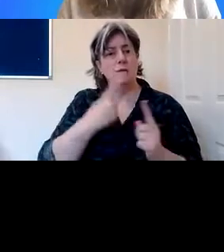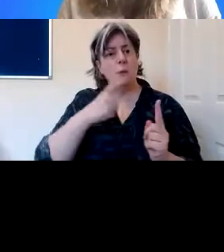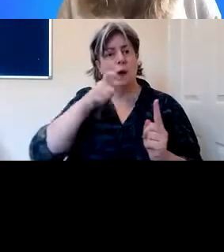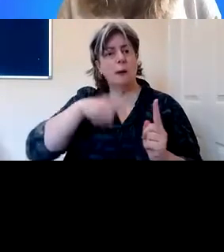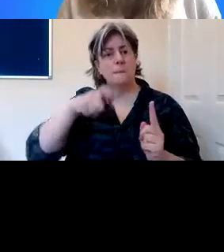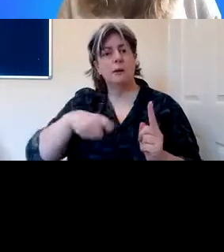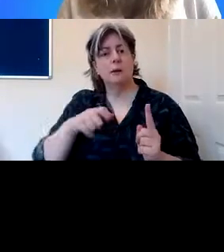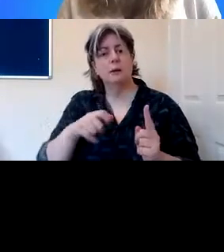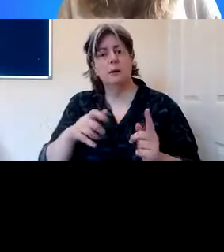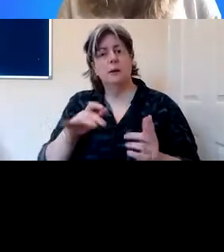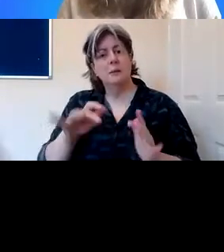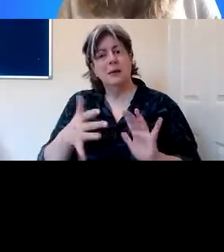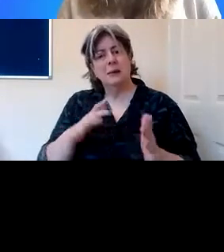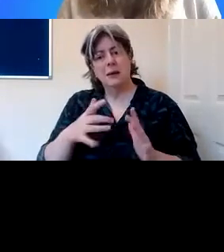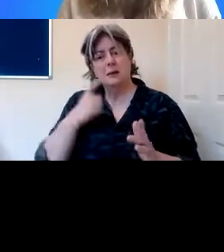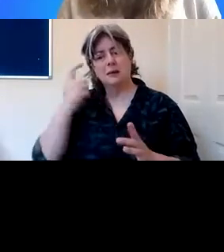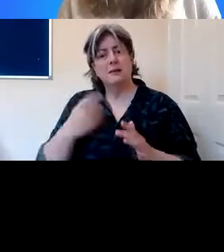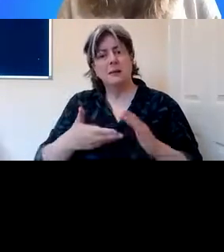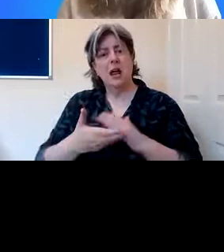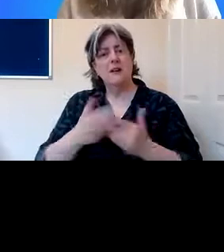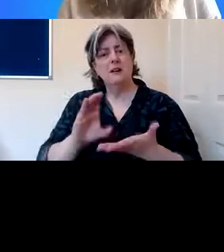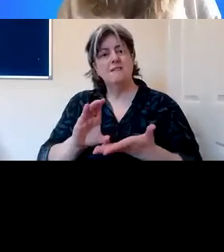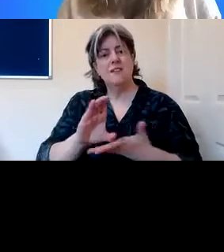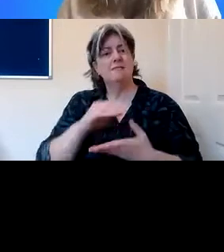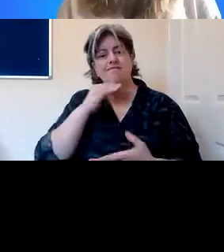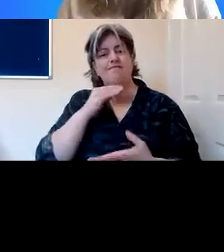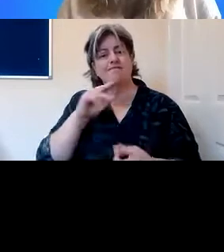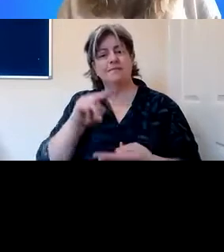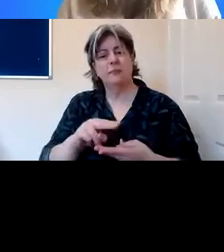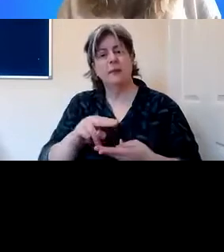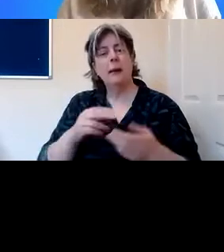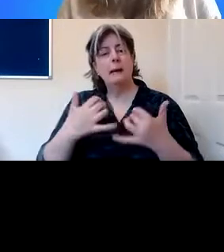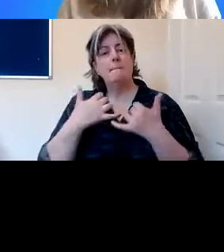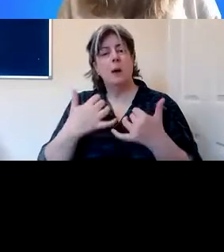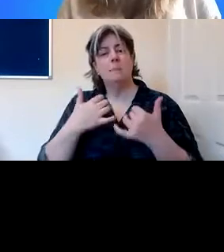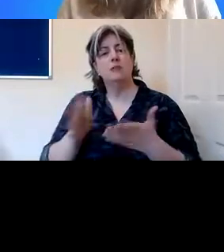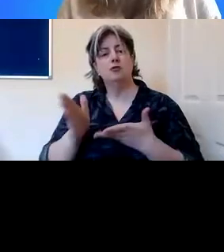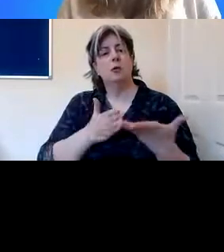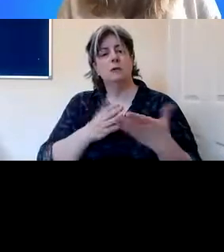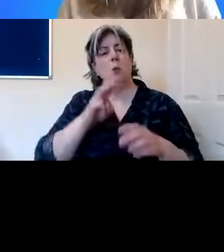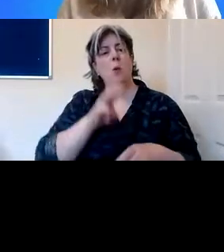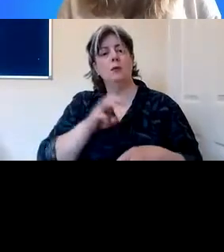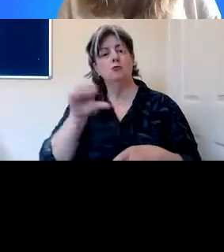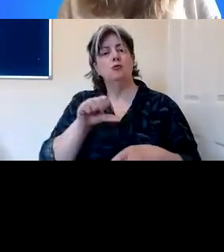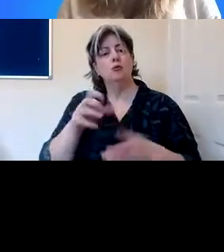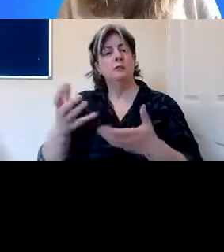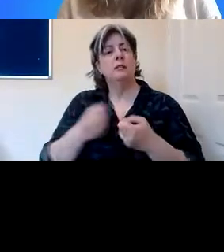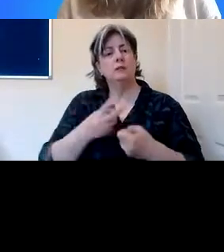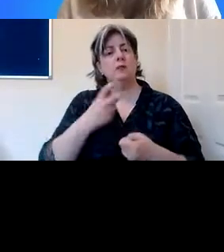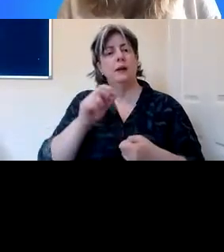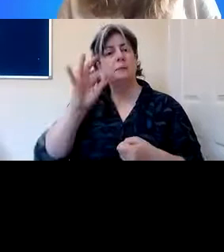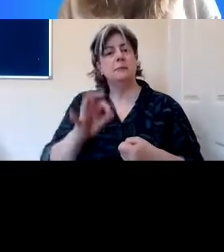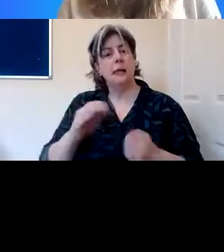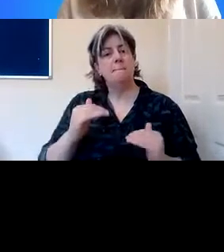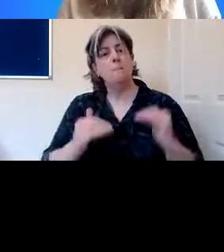people, as a devolution settlement means that public services in Wales should receive 20% more than in England. What